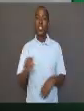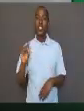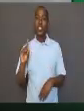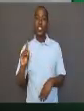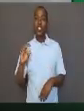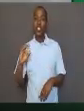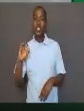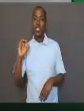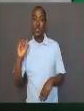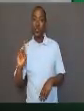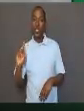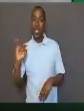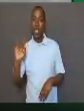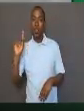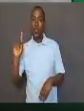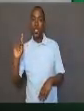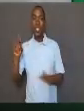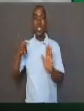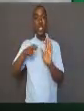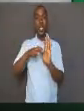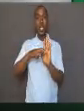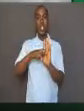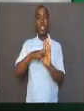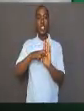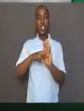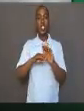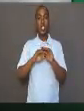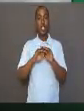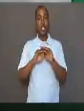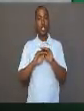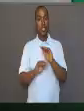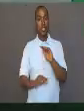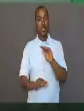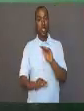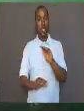DCPIP reagent, which makes it lose its color.